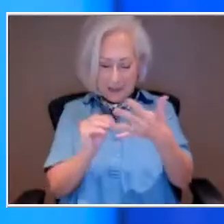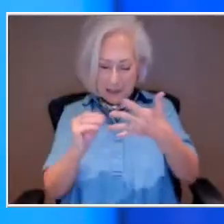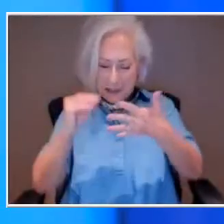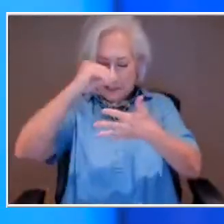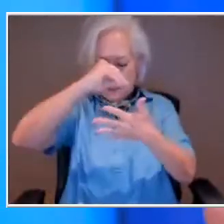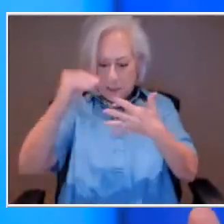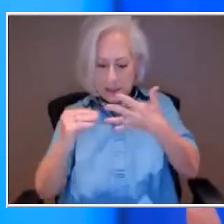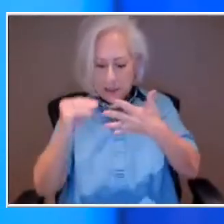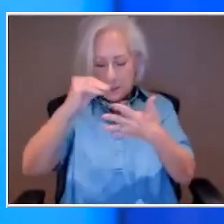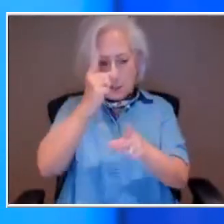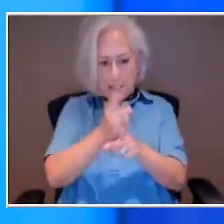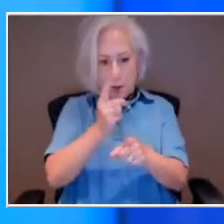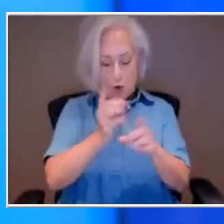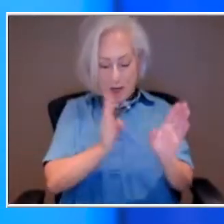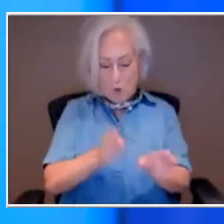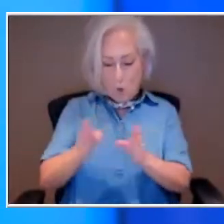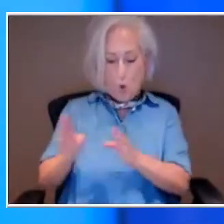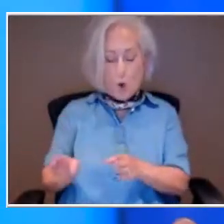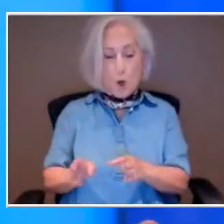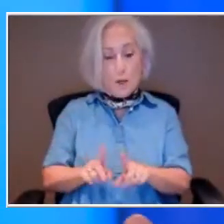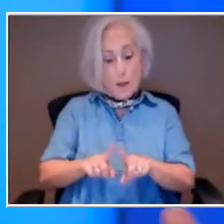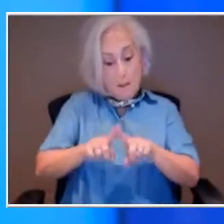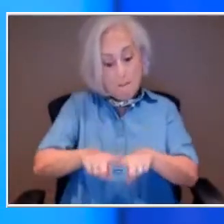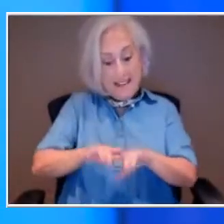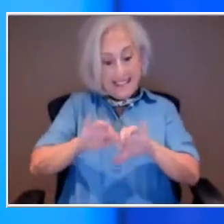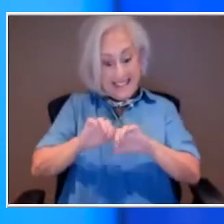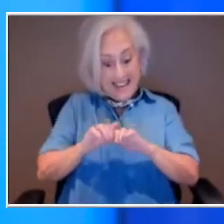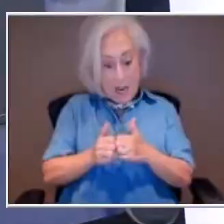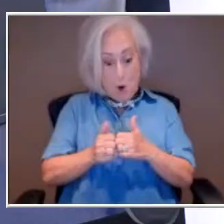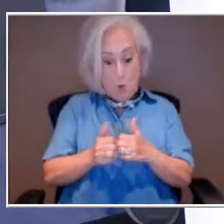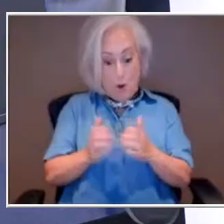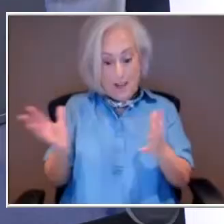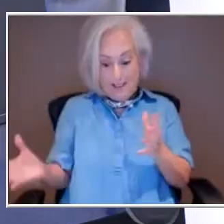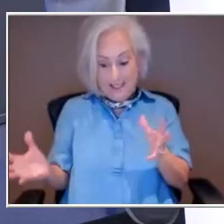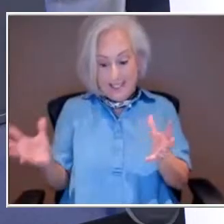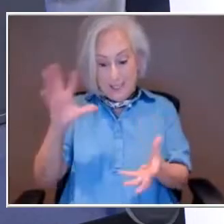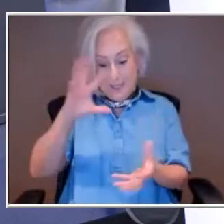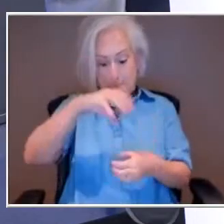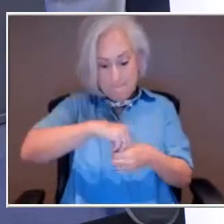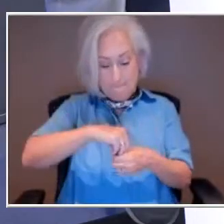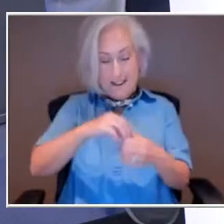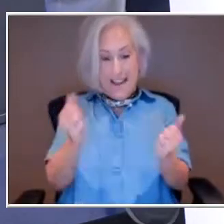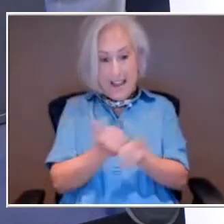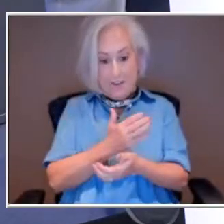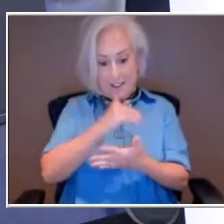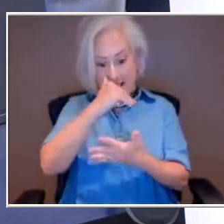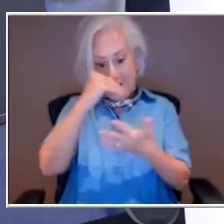together, we can now see a difference in outcomes for patients. Dr. Lai, how do